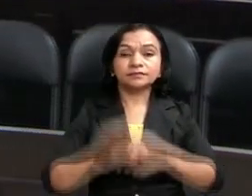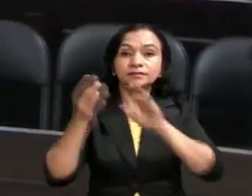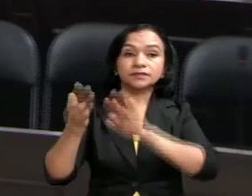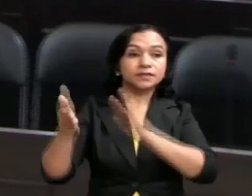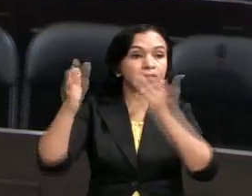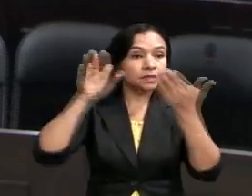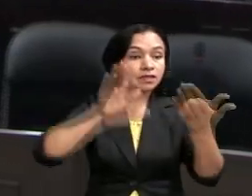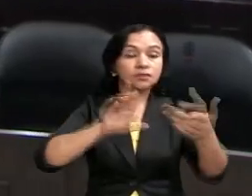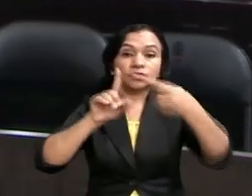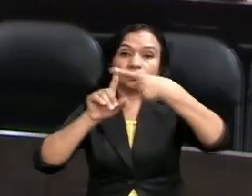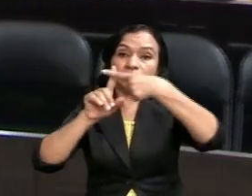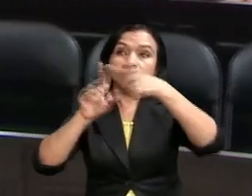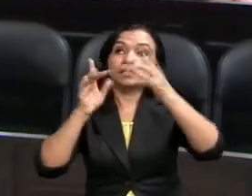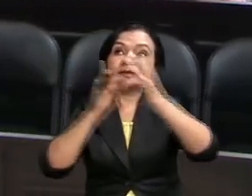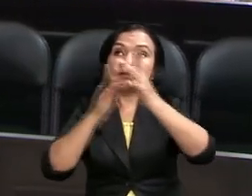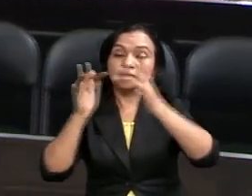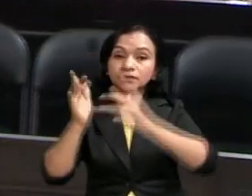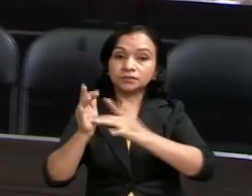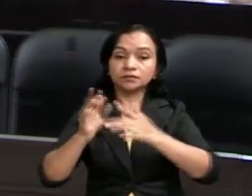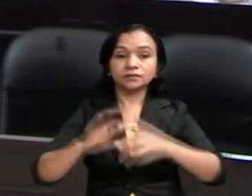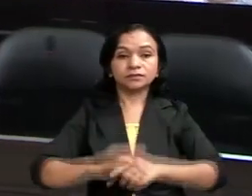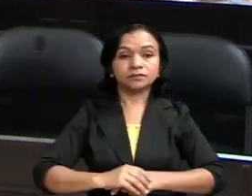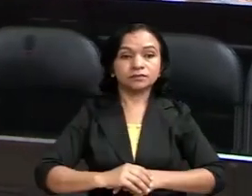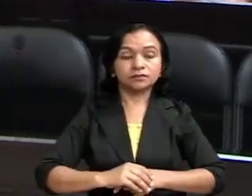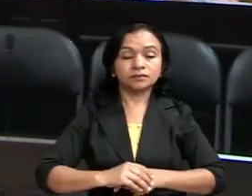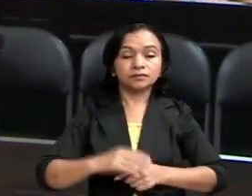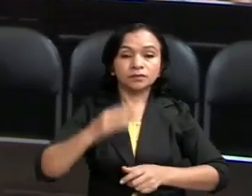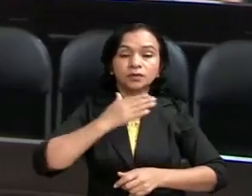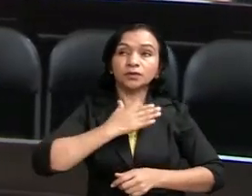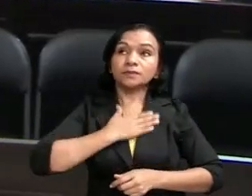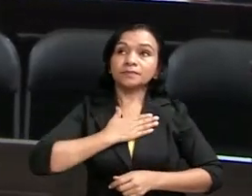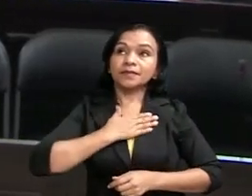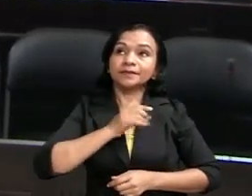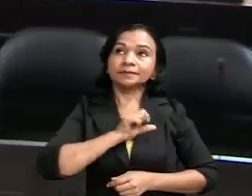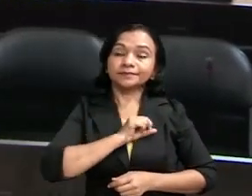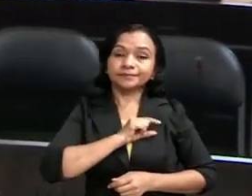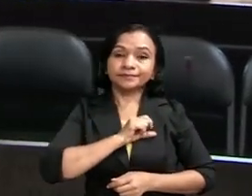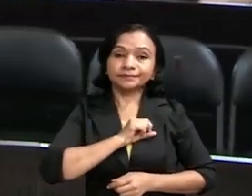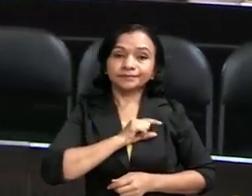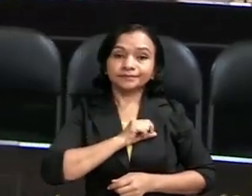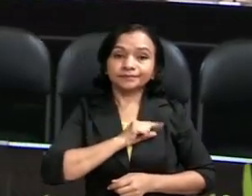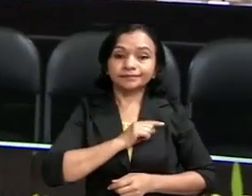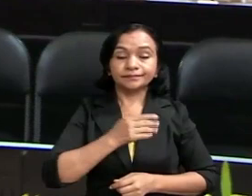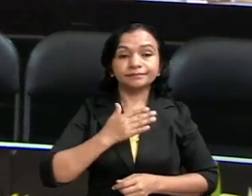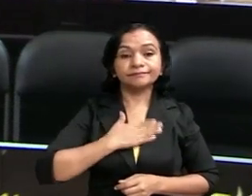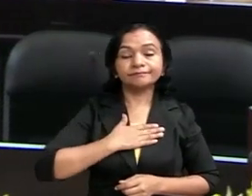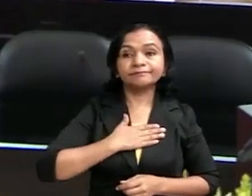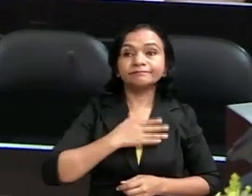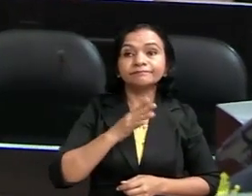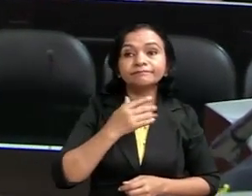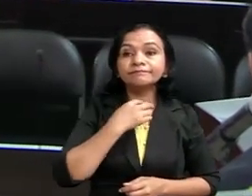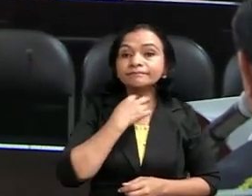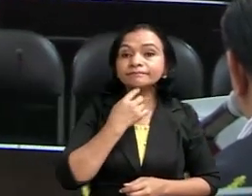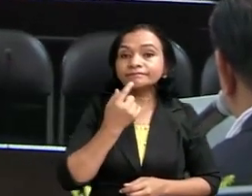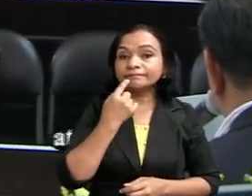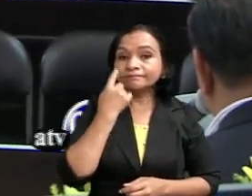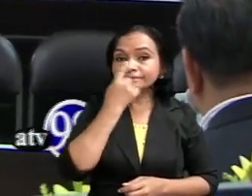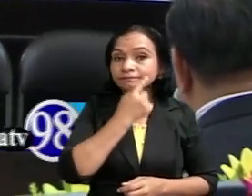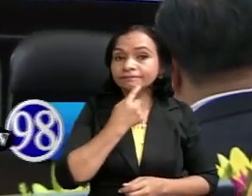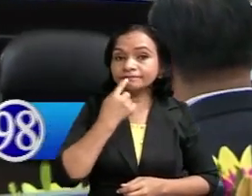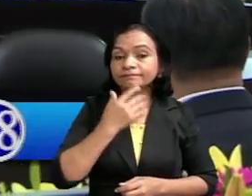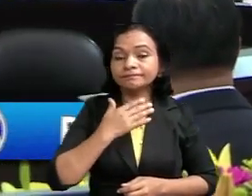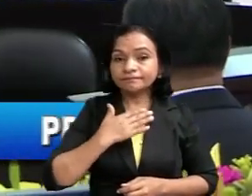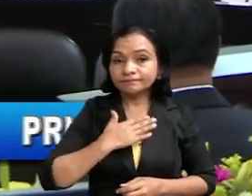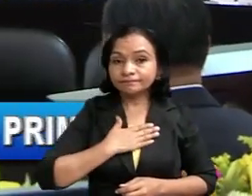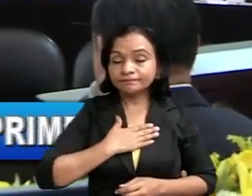la cruz. For my sin. Por mi pecado. With my mouth. Con mi boca. I confess Jesus